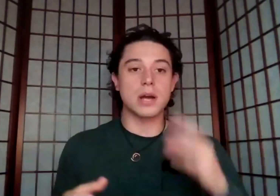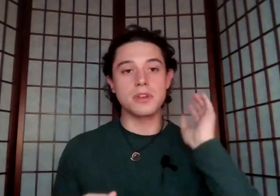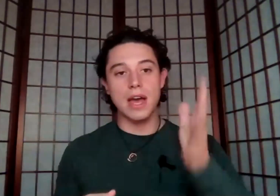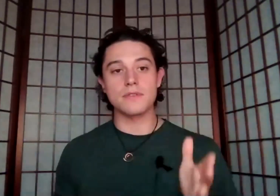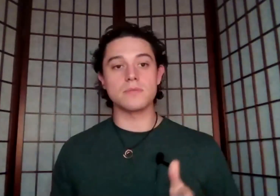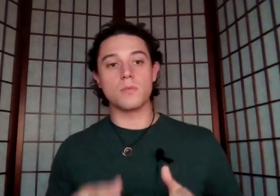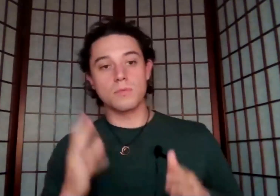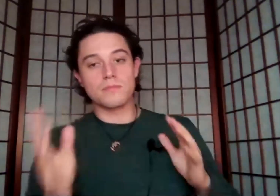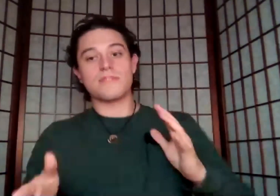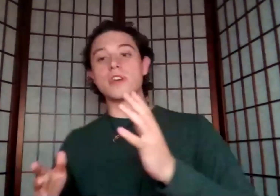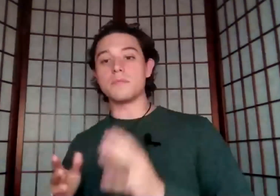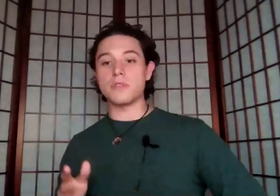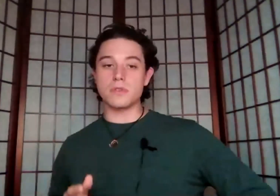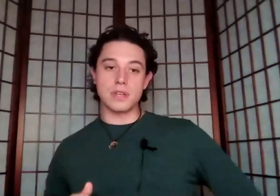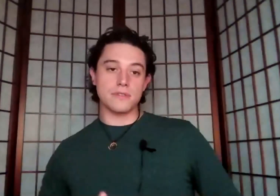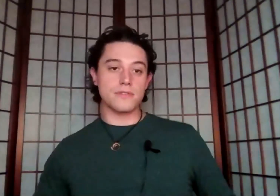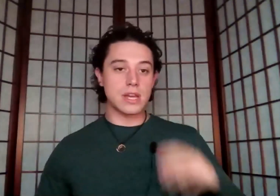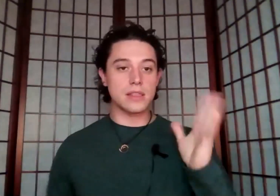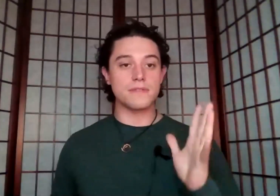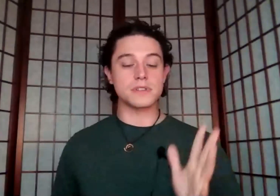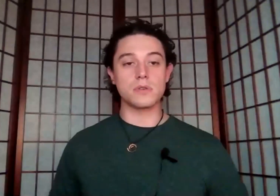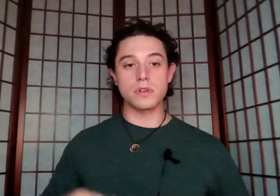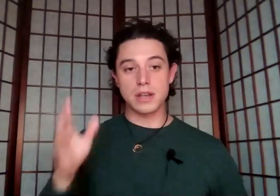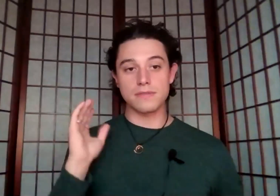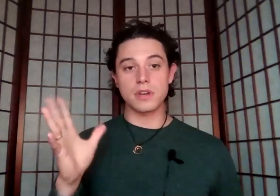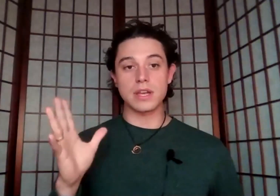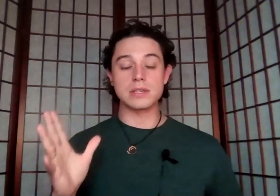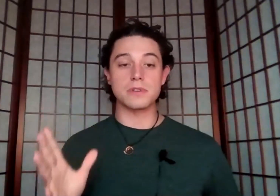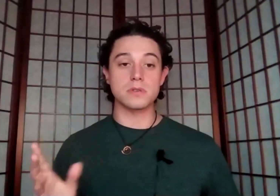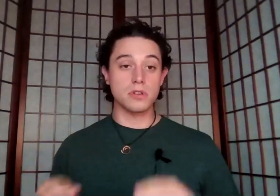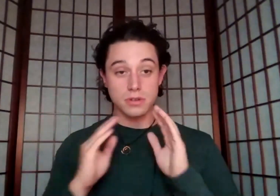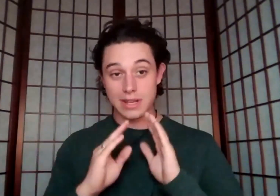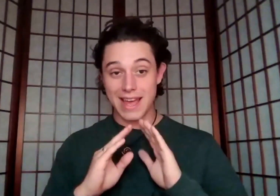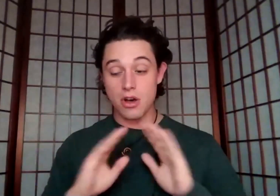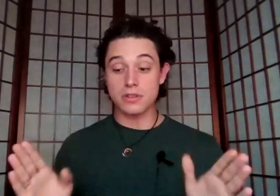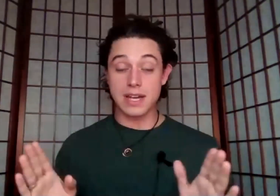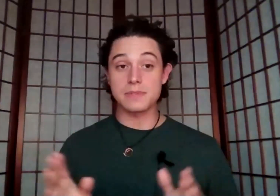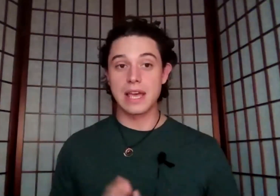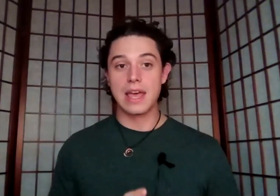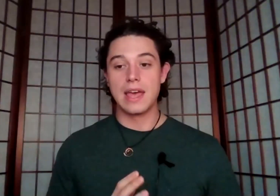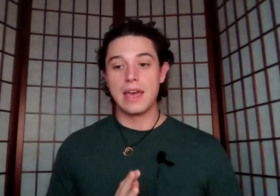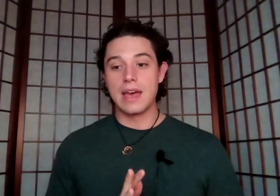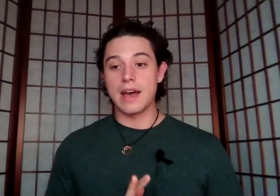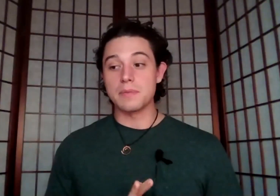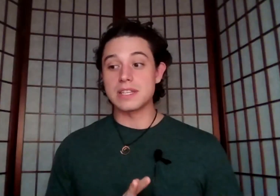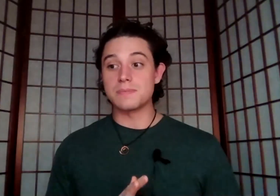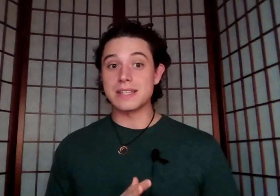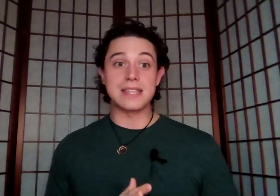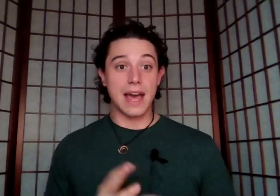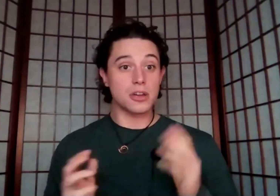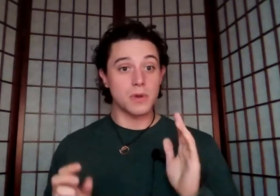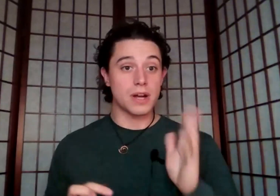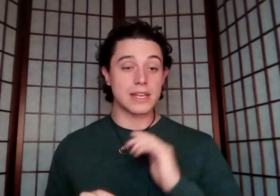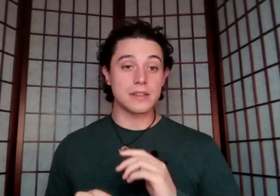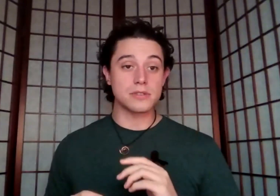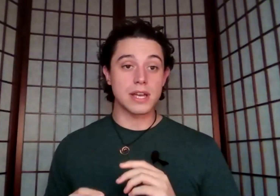being a shaman, you have a foot in both worlds. You have a foot in the physical world and a foot in the spiritual world at all times. This means that